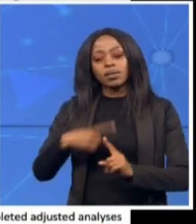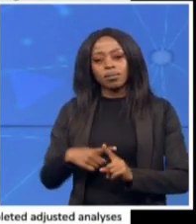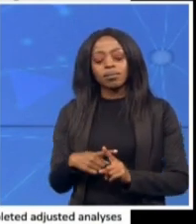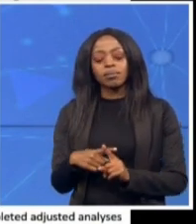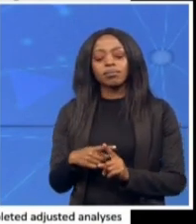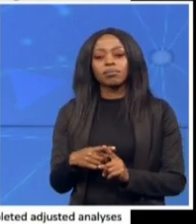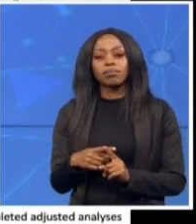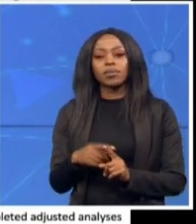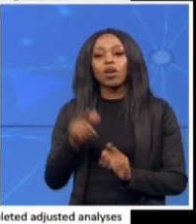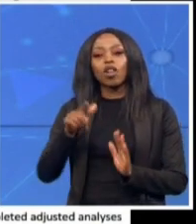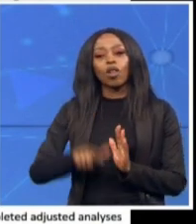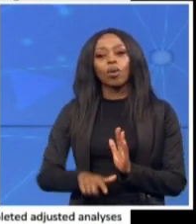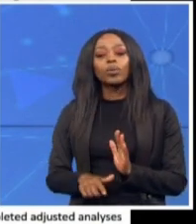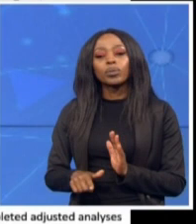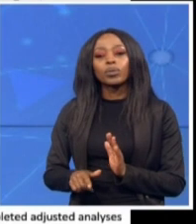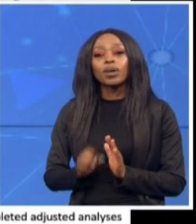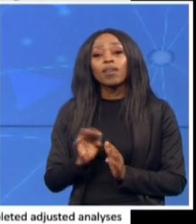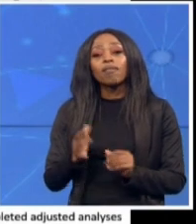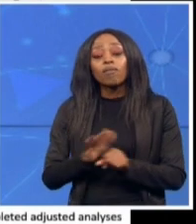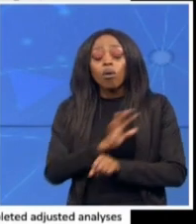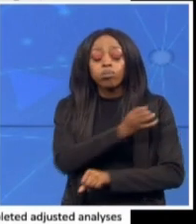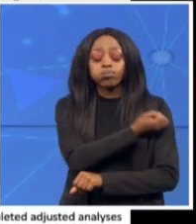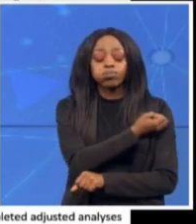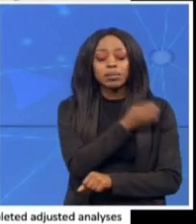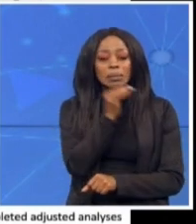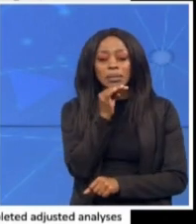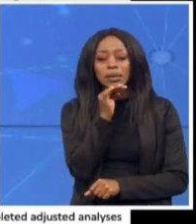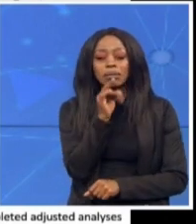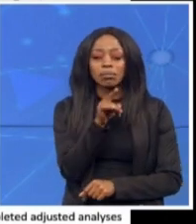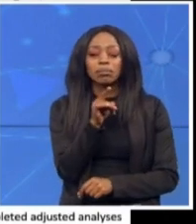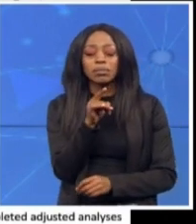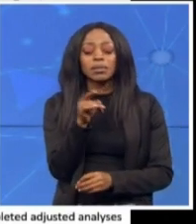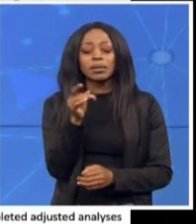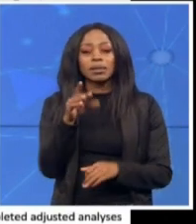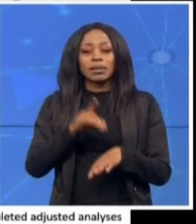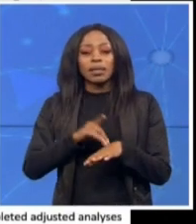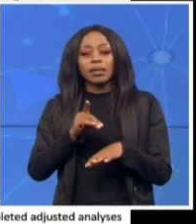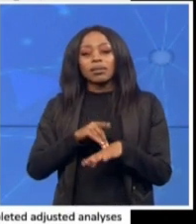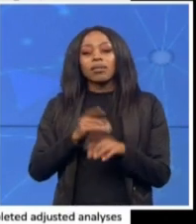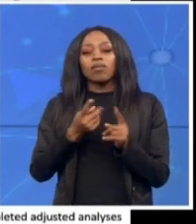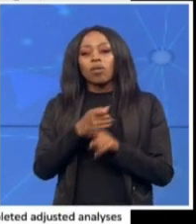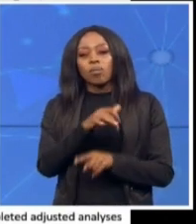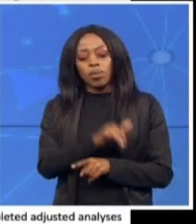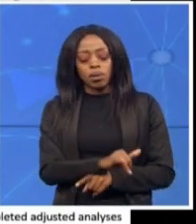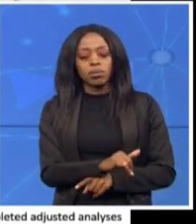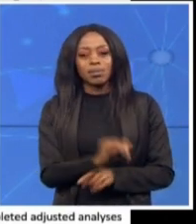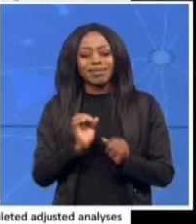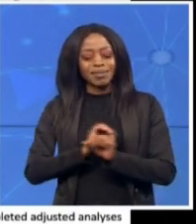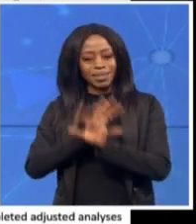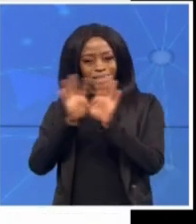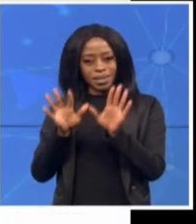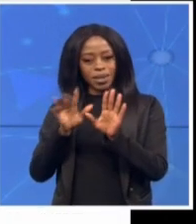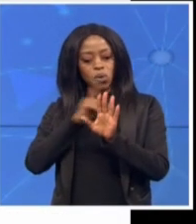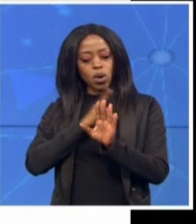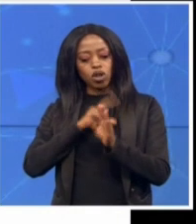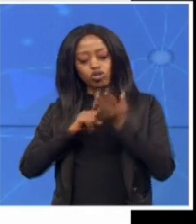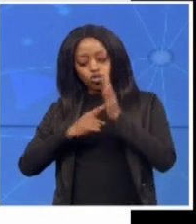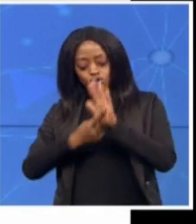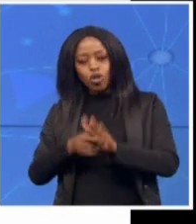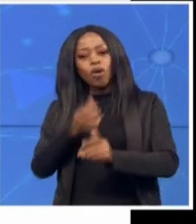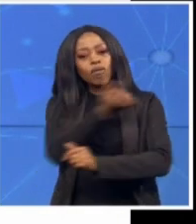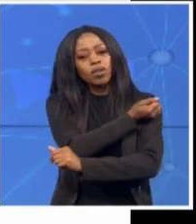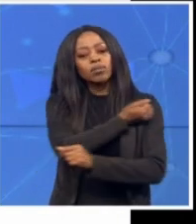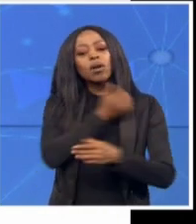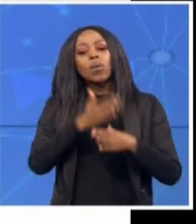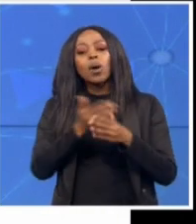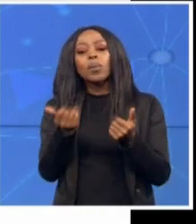really unambiguous data from our own sources to show the effectiveness of vaccination against Omicron.